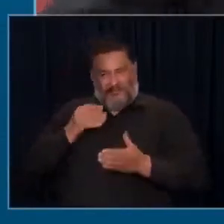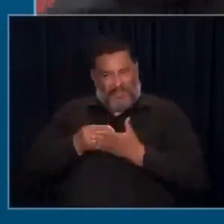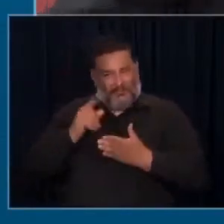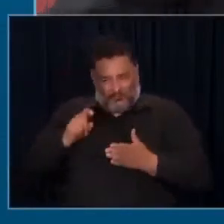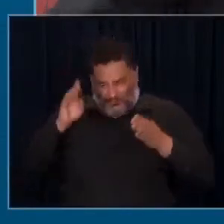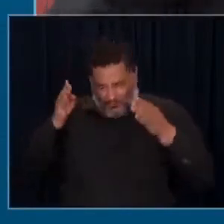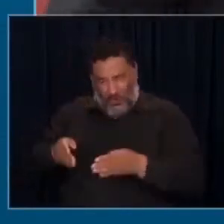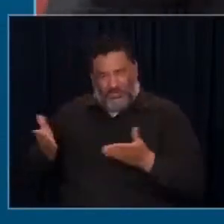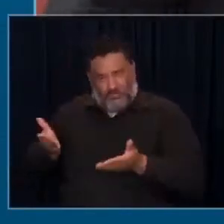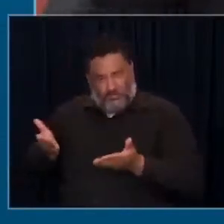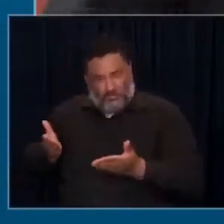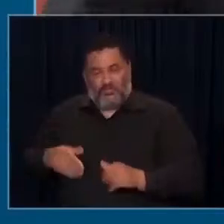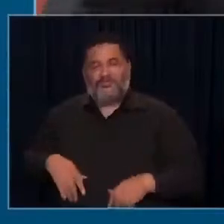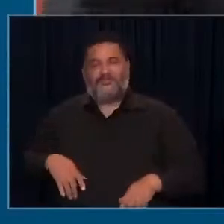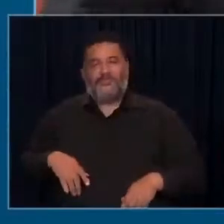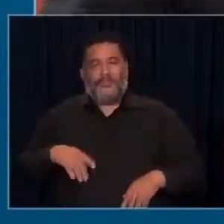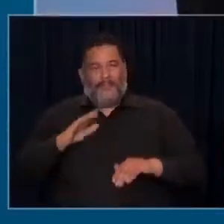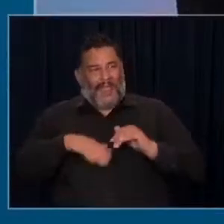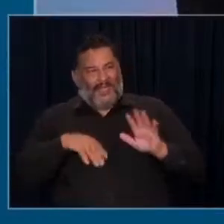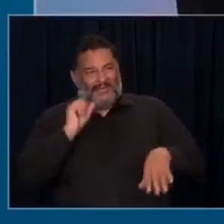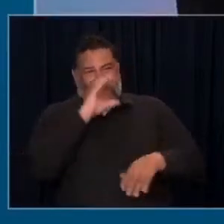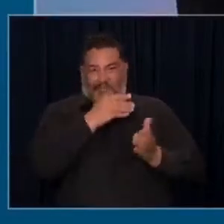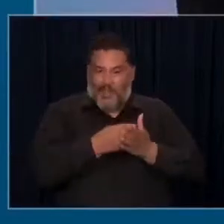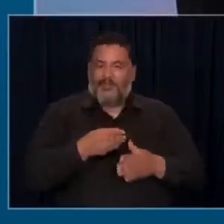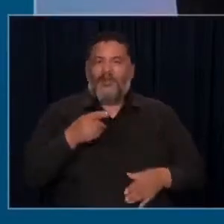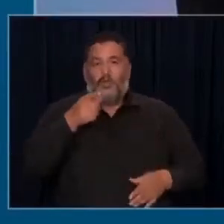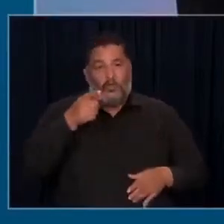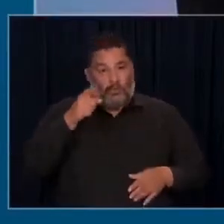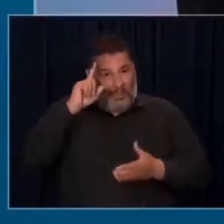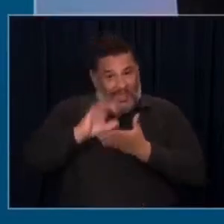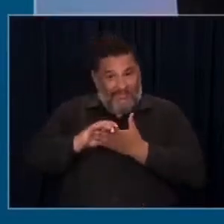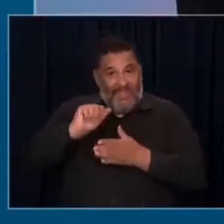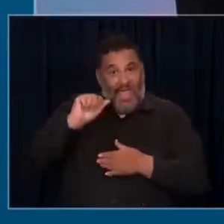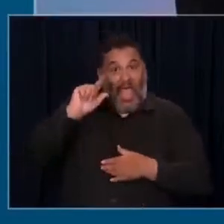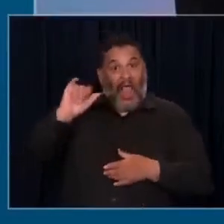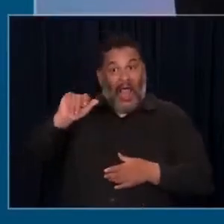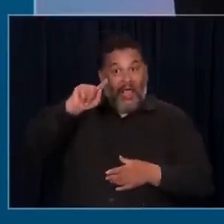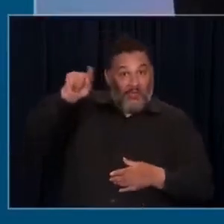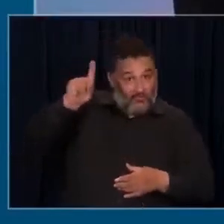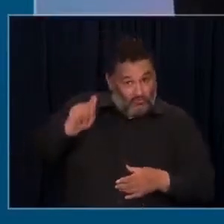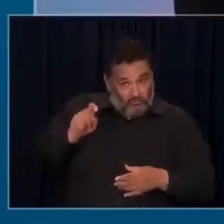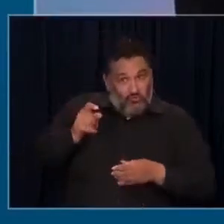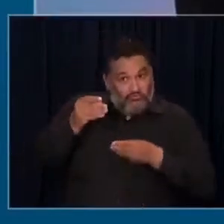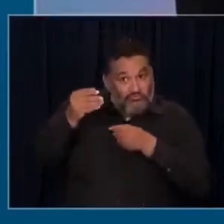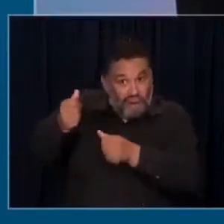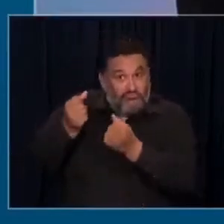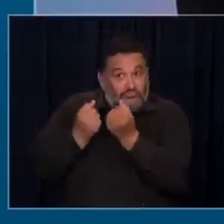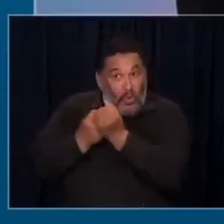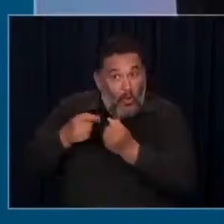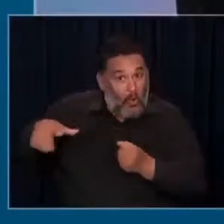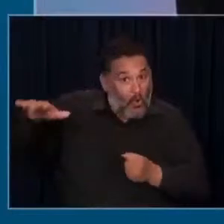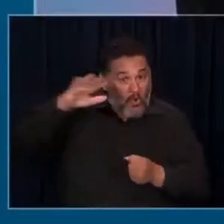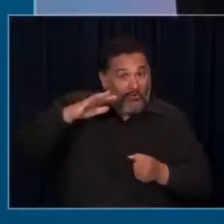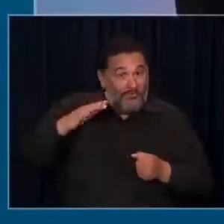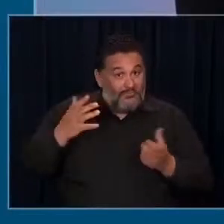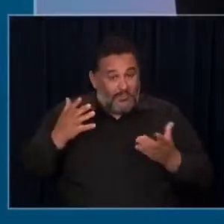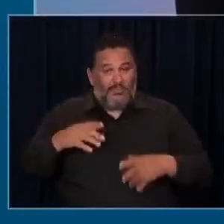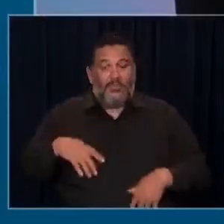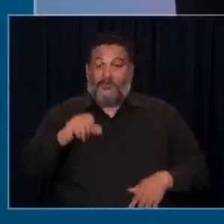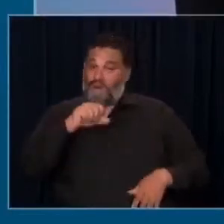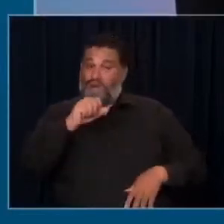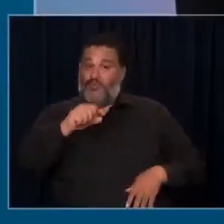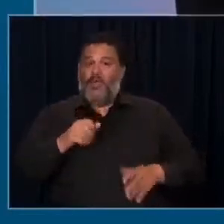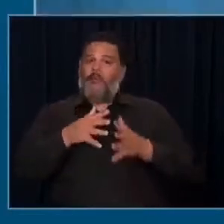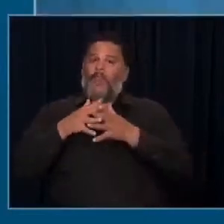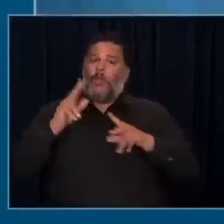States who you would support sending aid to if attacked? Absolutely. The American people. That's our ally. That's who we need to take care